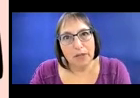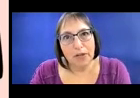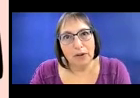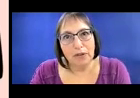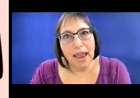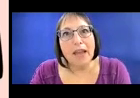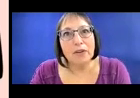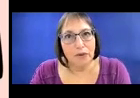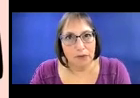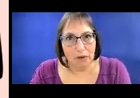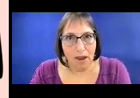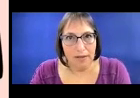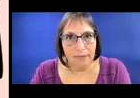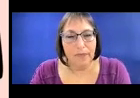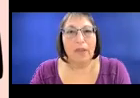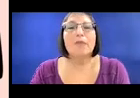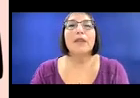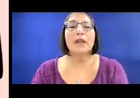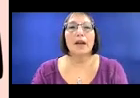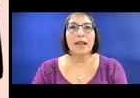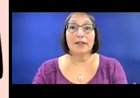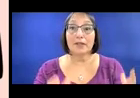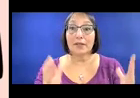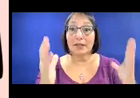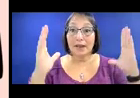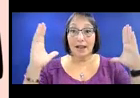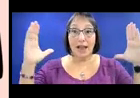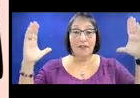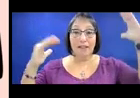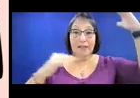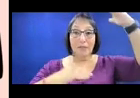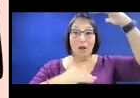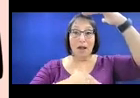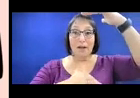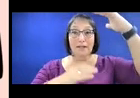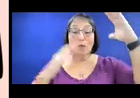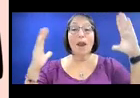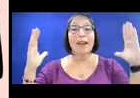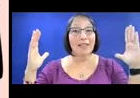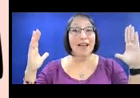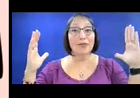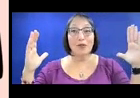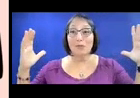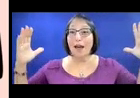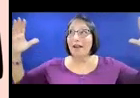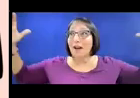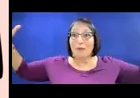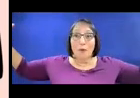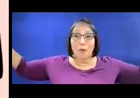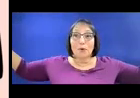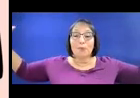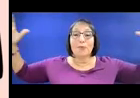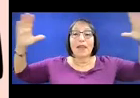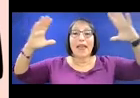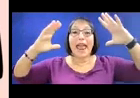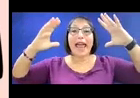material and new signs, because I've got this box. When, in a classroom, I have got the whole